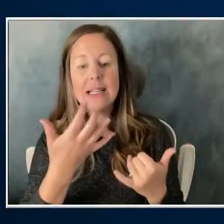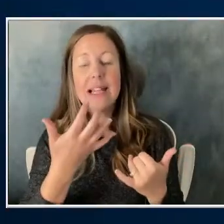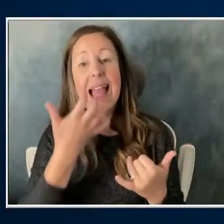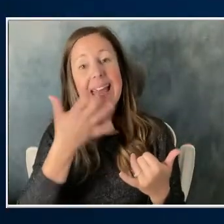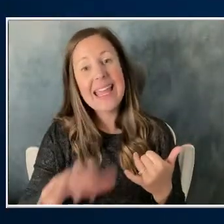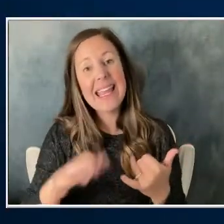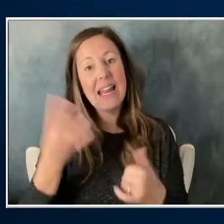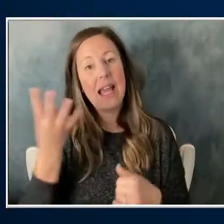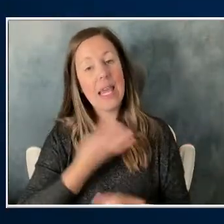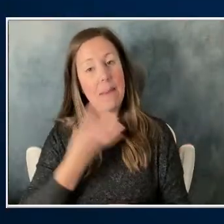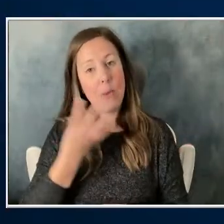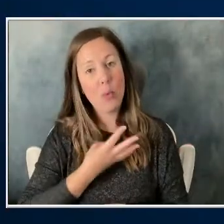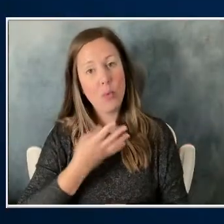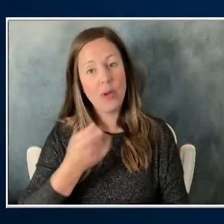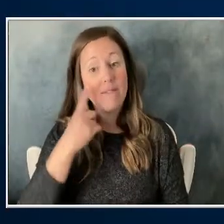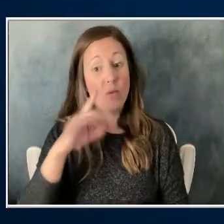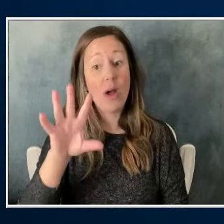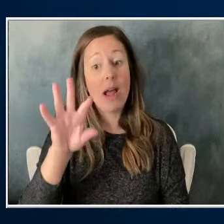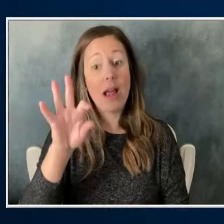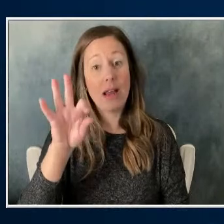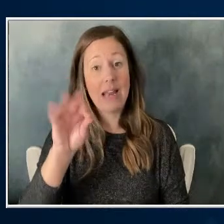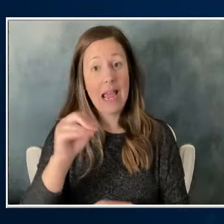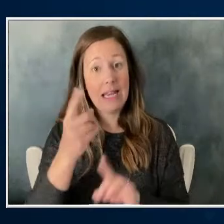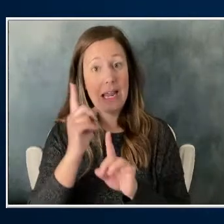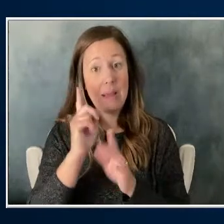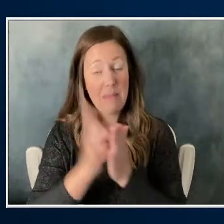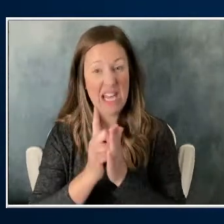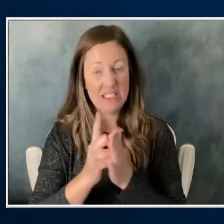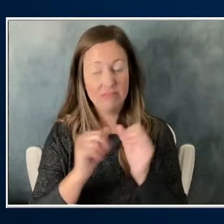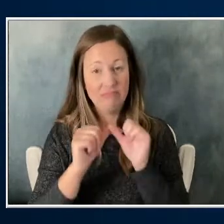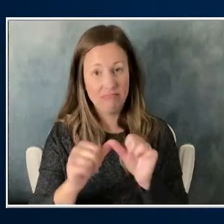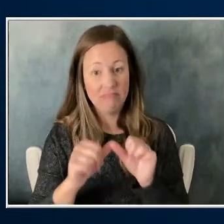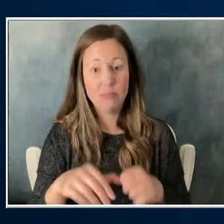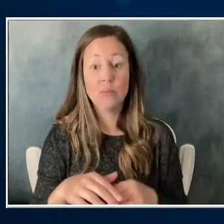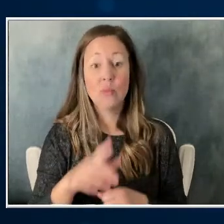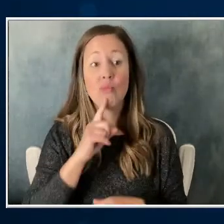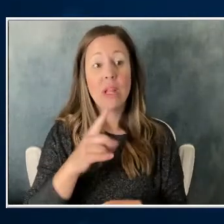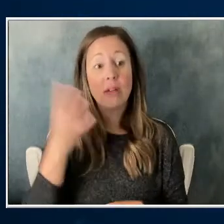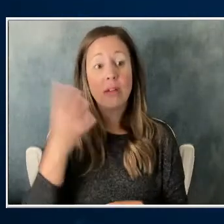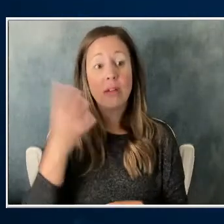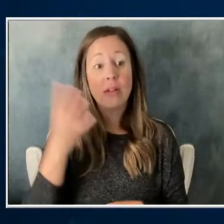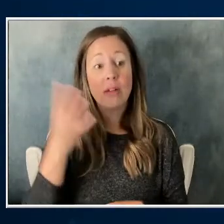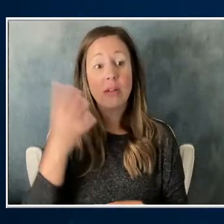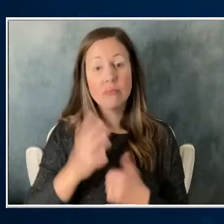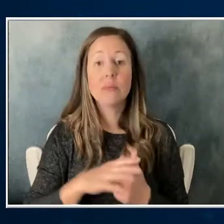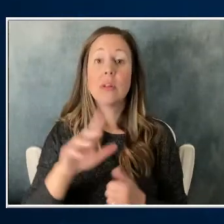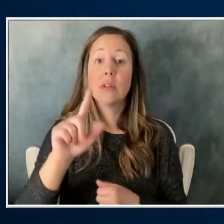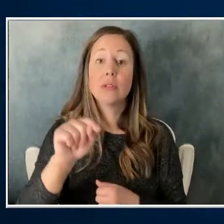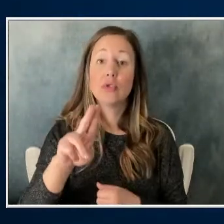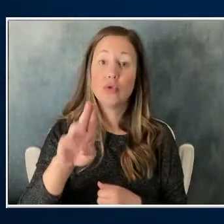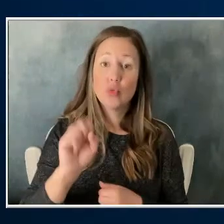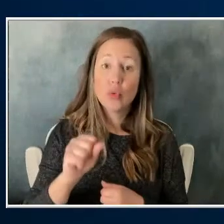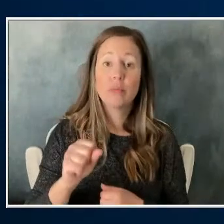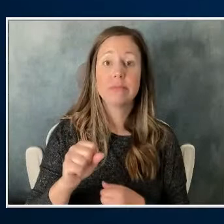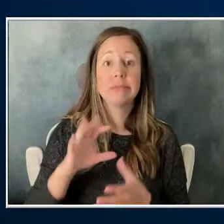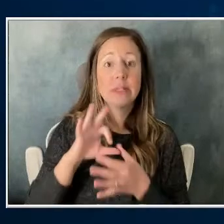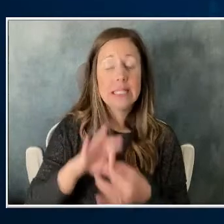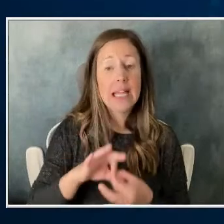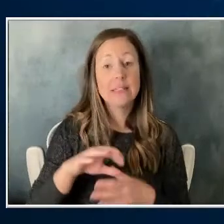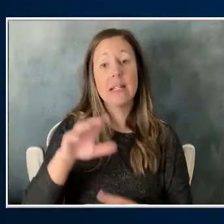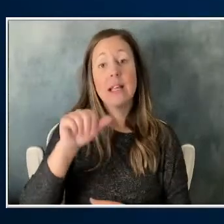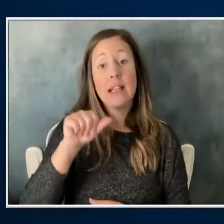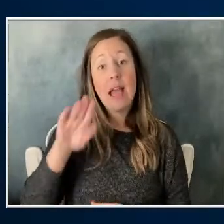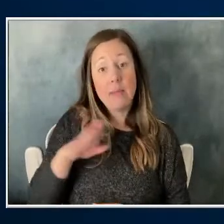for 90 minutes. Basically, inflow and outflow tubes are connected, the abdomen is closed, and then the patient receives